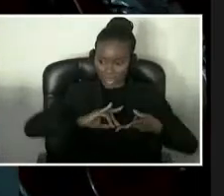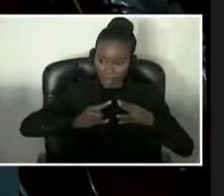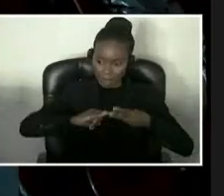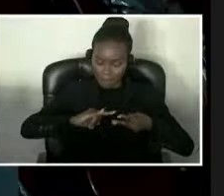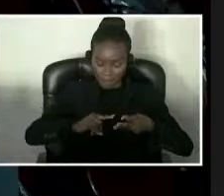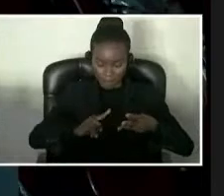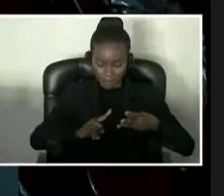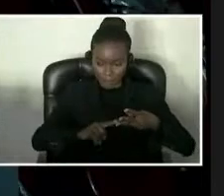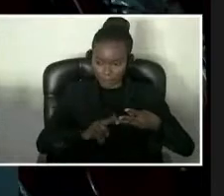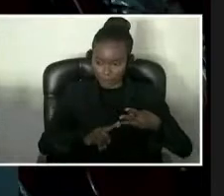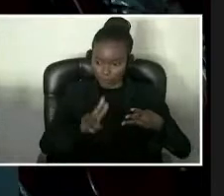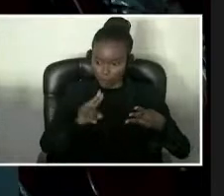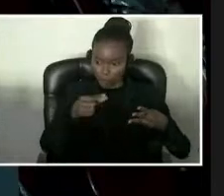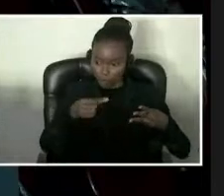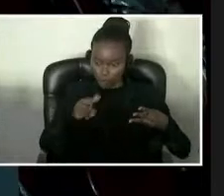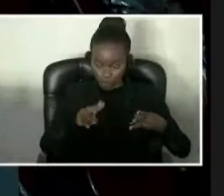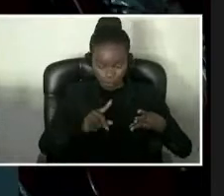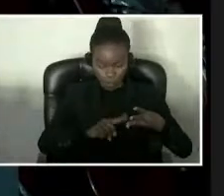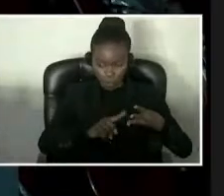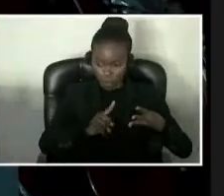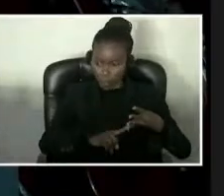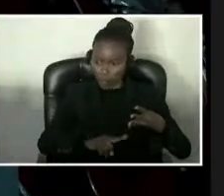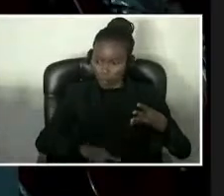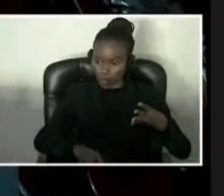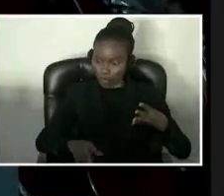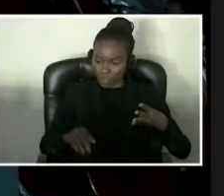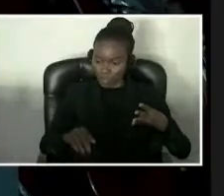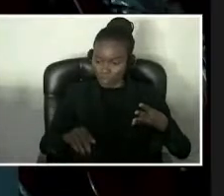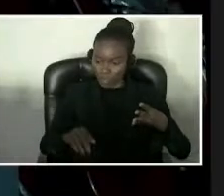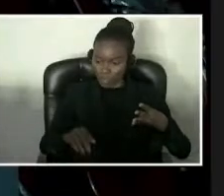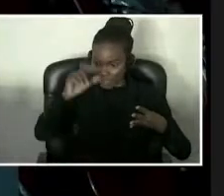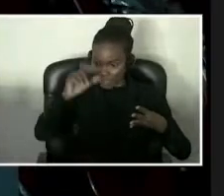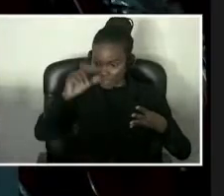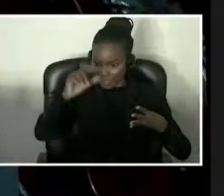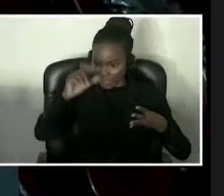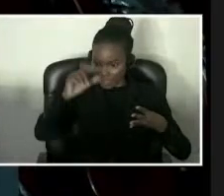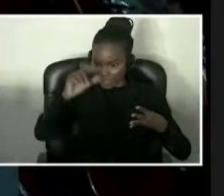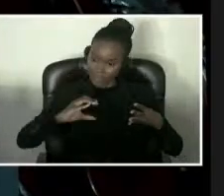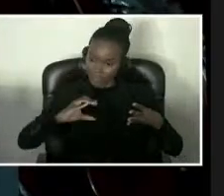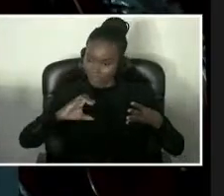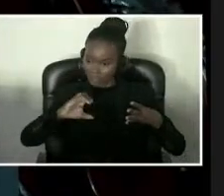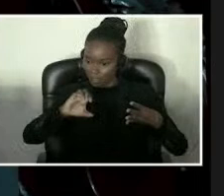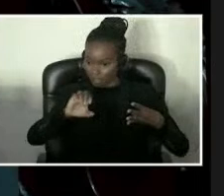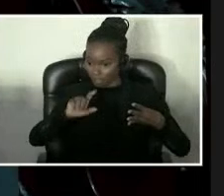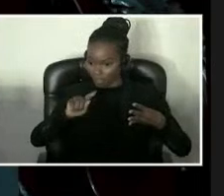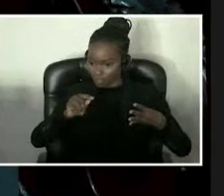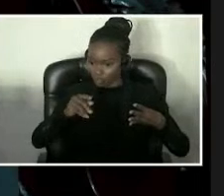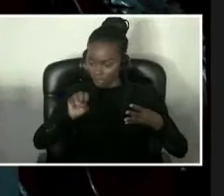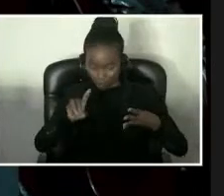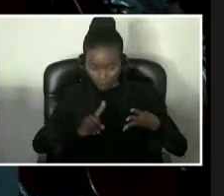district king israel community and all affected areas who lost their loved ones because of the devastating